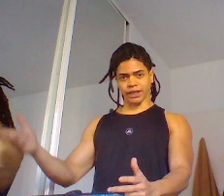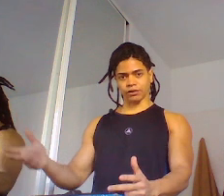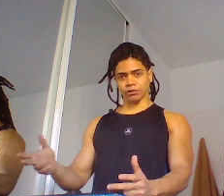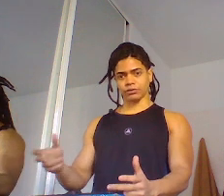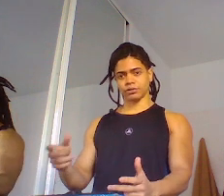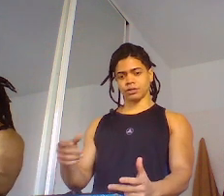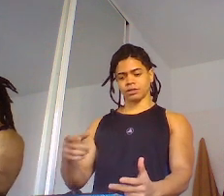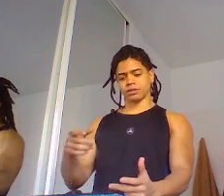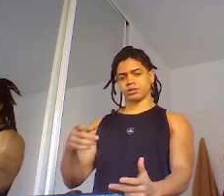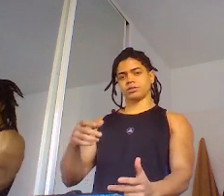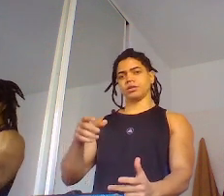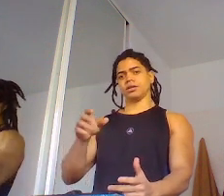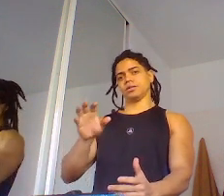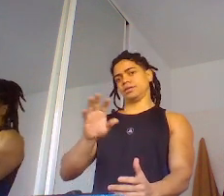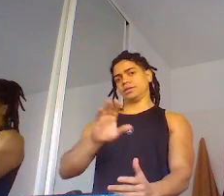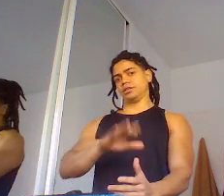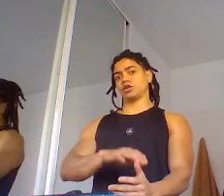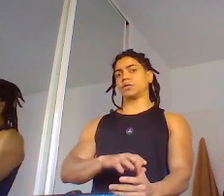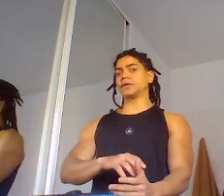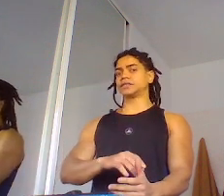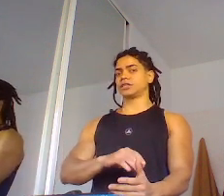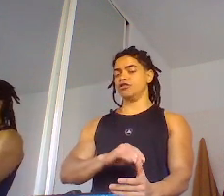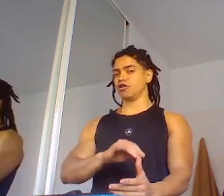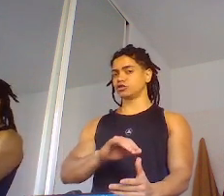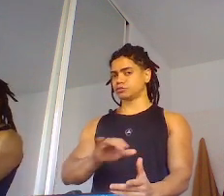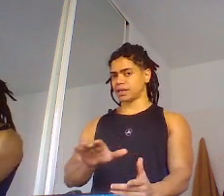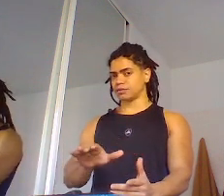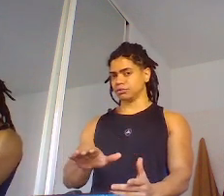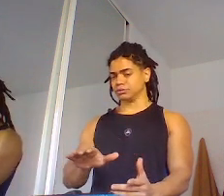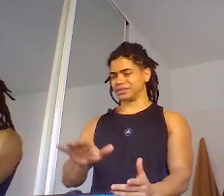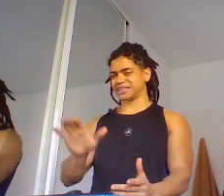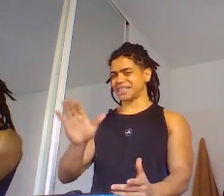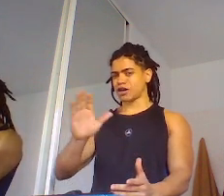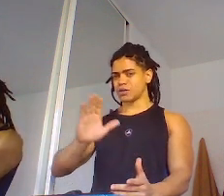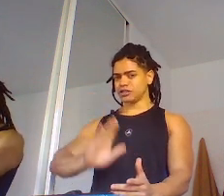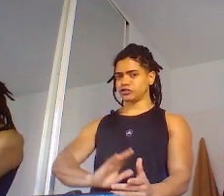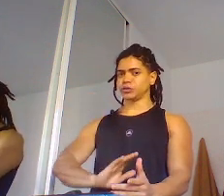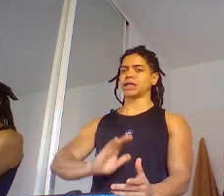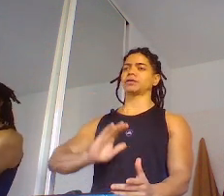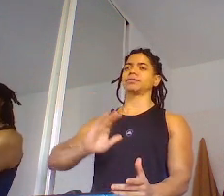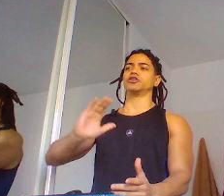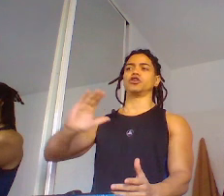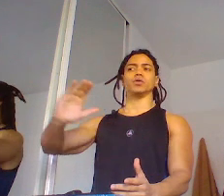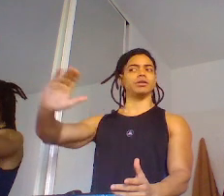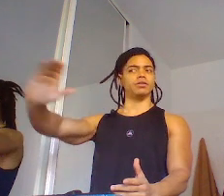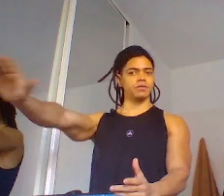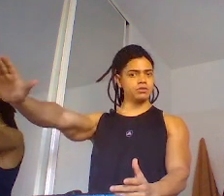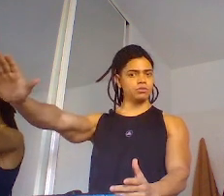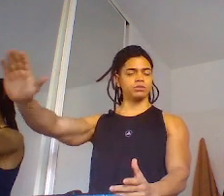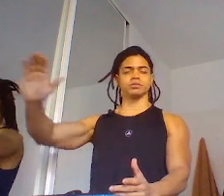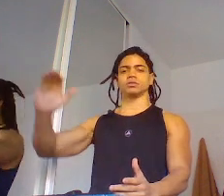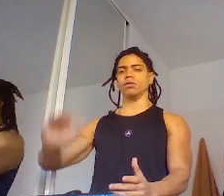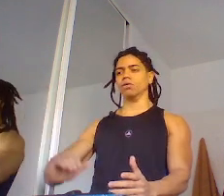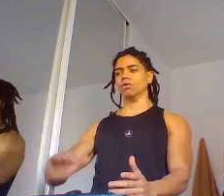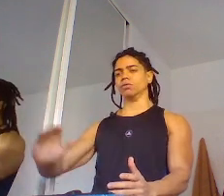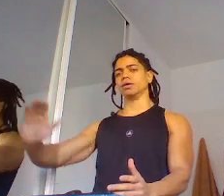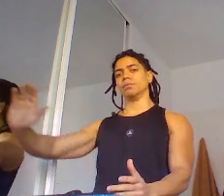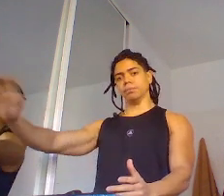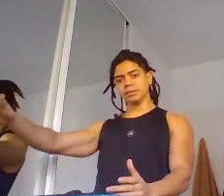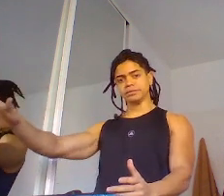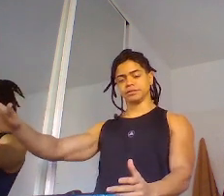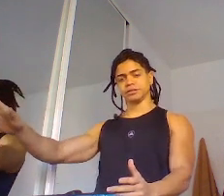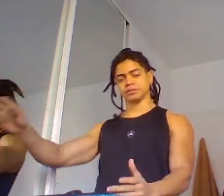and vendors. The other is notes payable. This is now issued directly to individuals